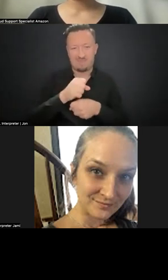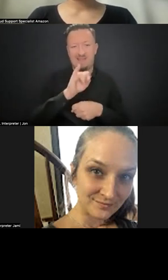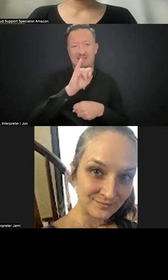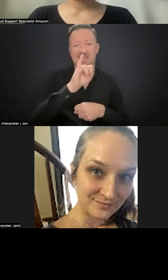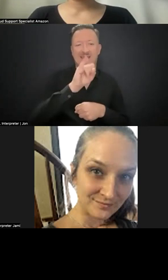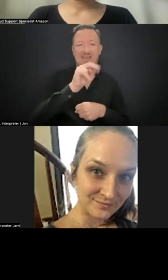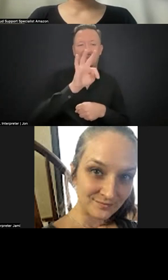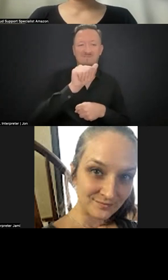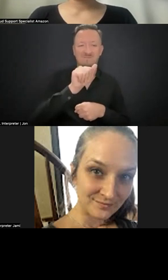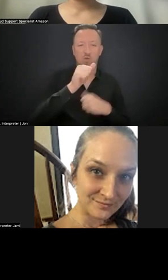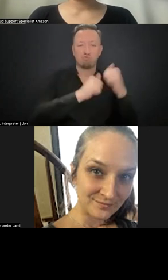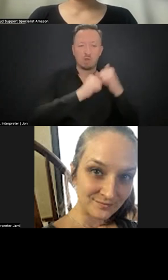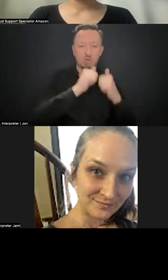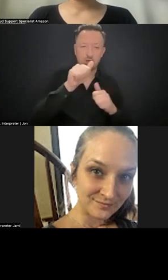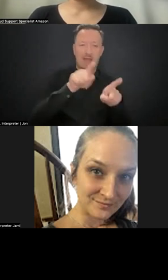Infrastructure as a service,